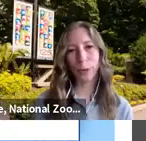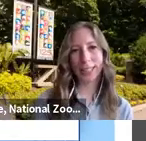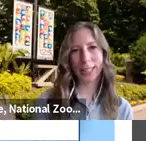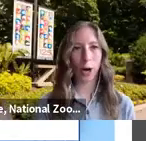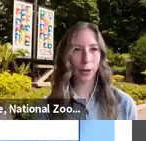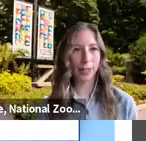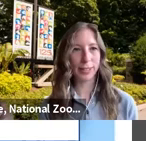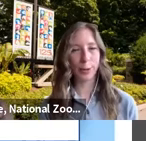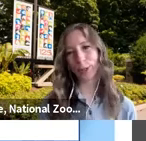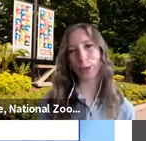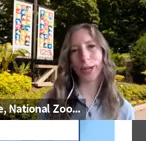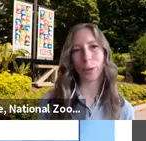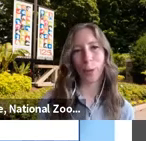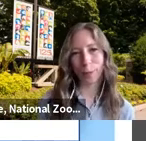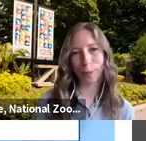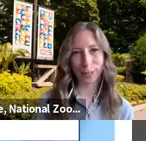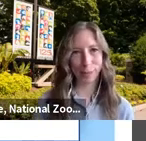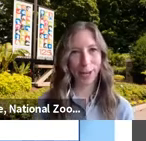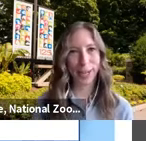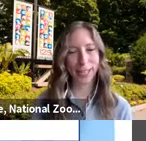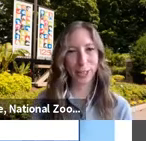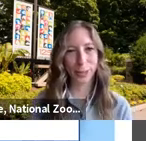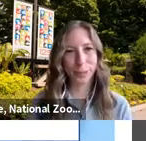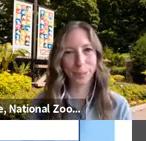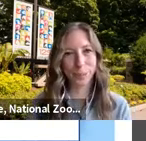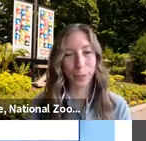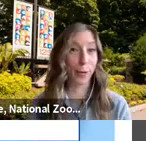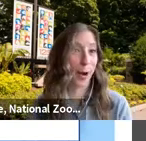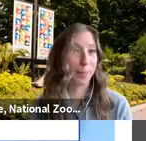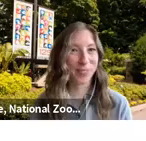the US are these golden-winged warblers migrating to?